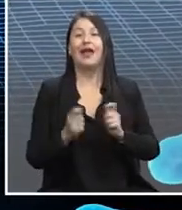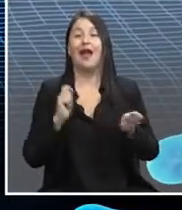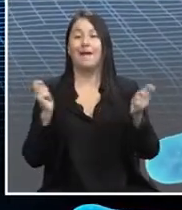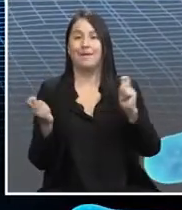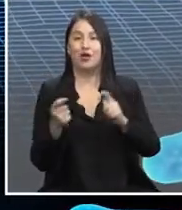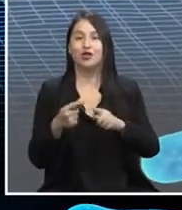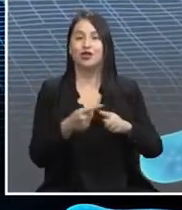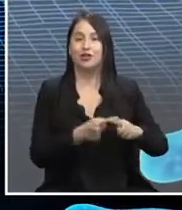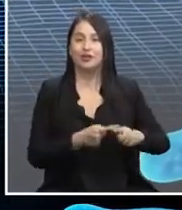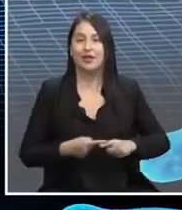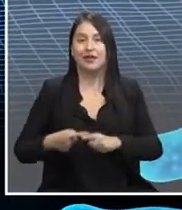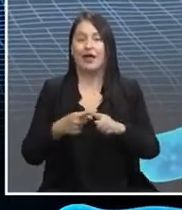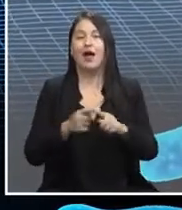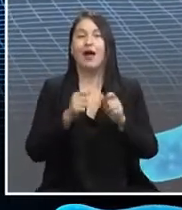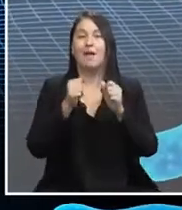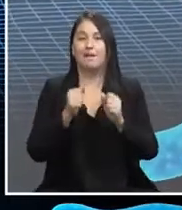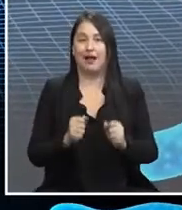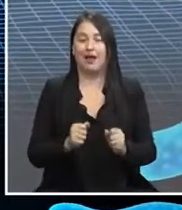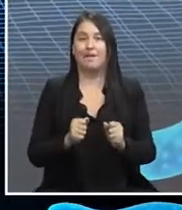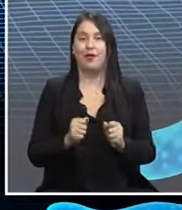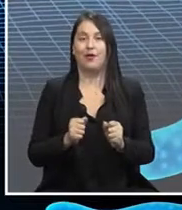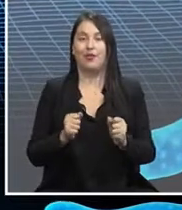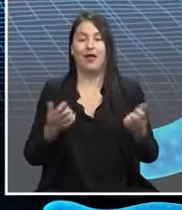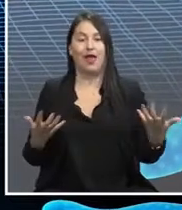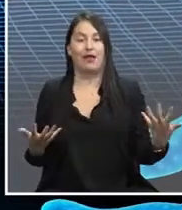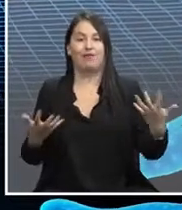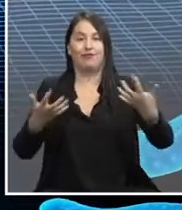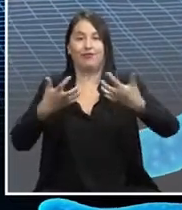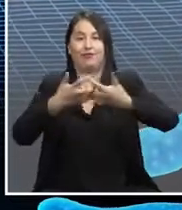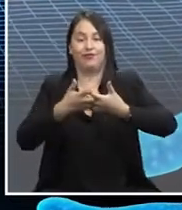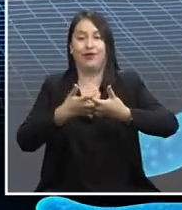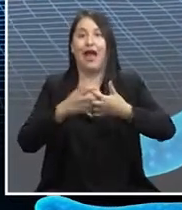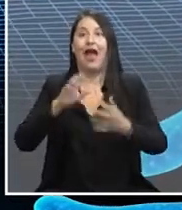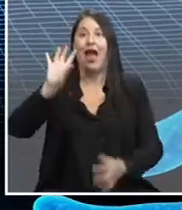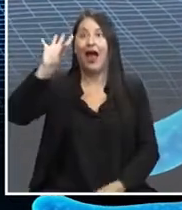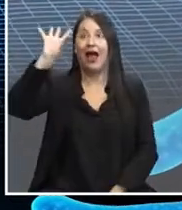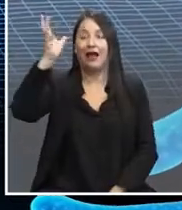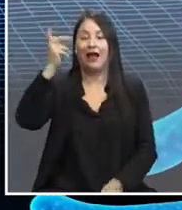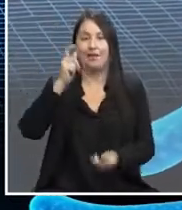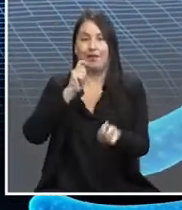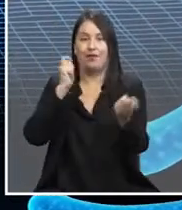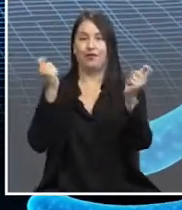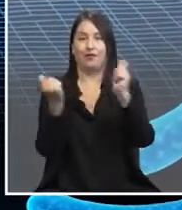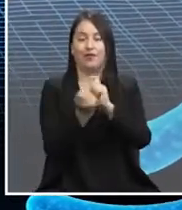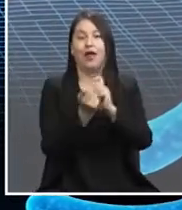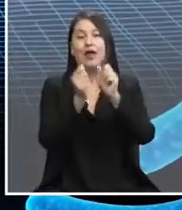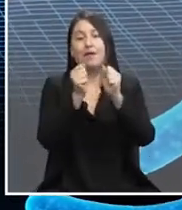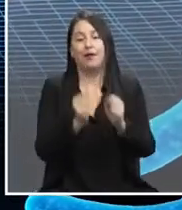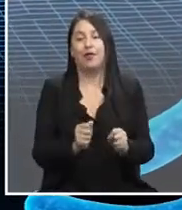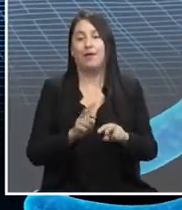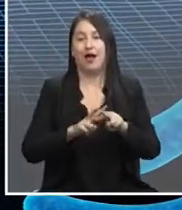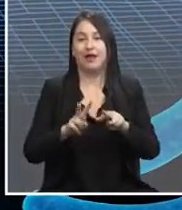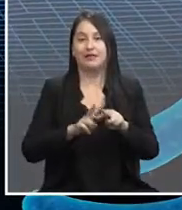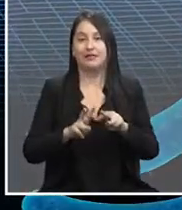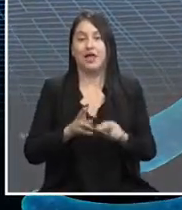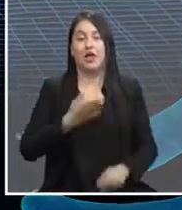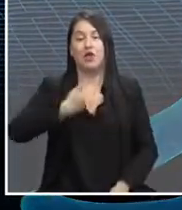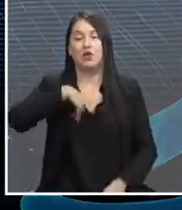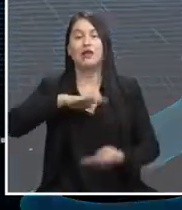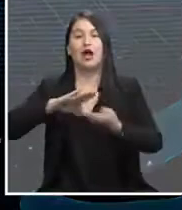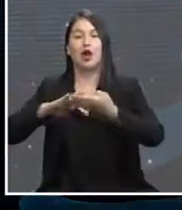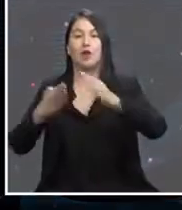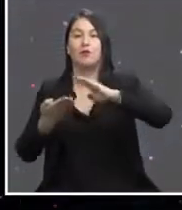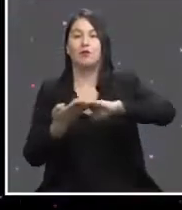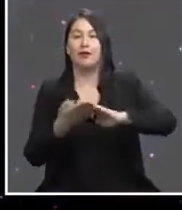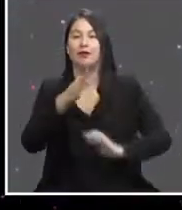by engaging, for example, in initiatives that make our communities ready for and resilient to changes.